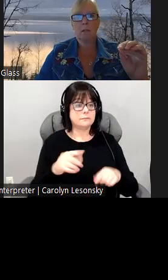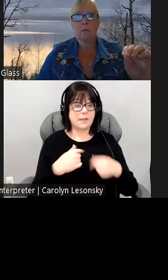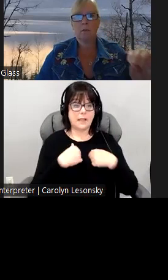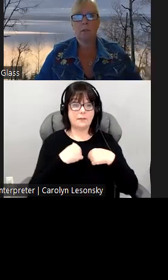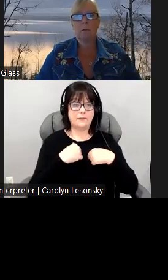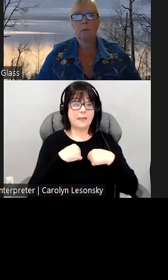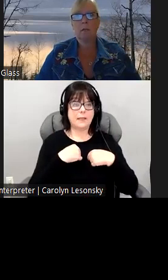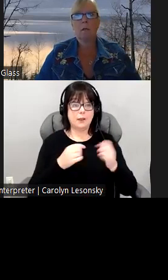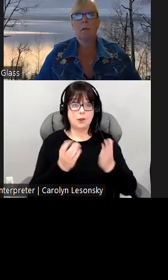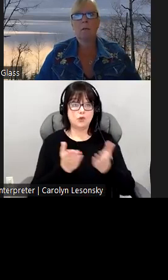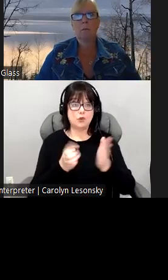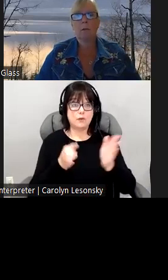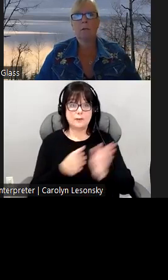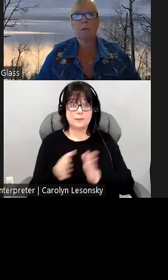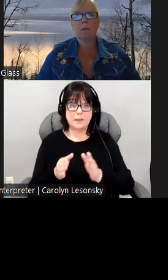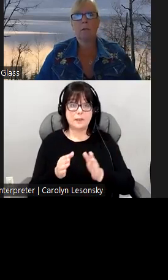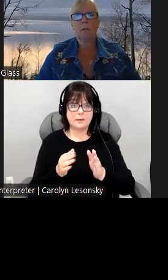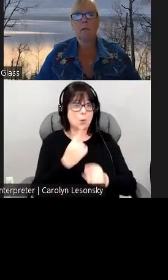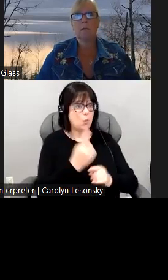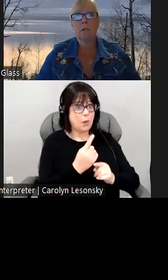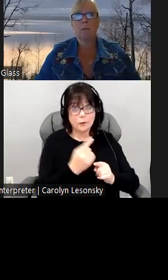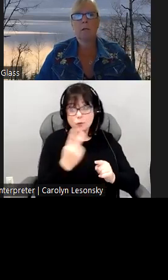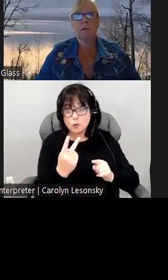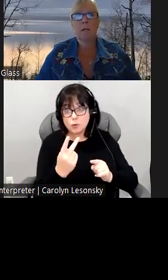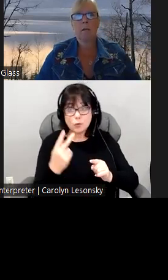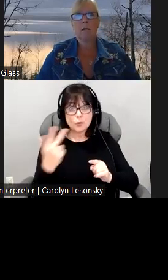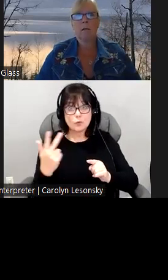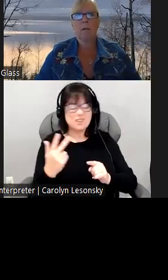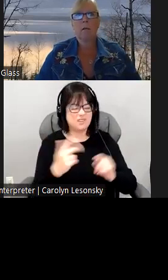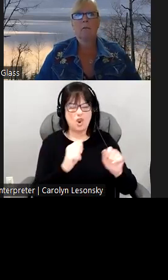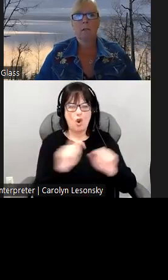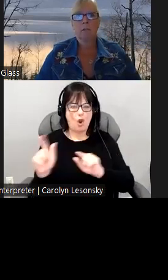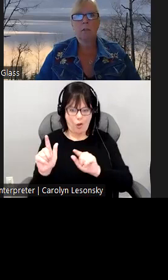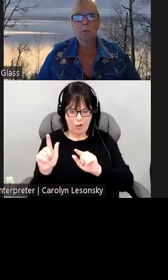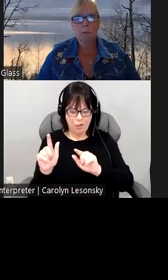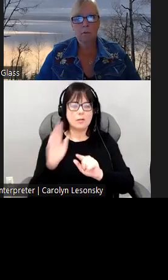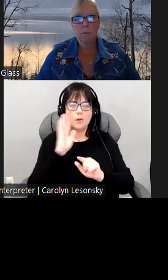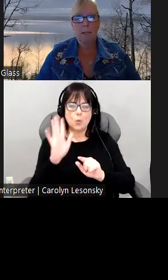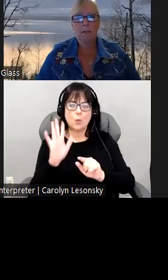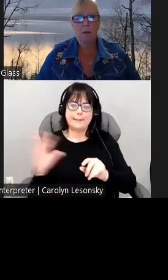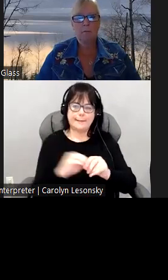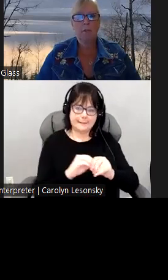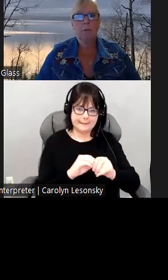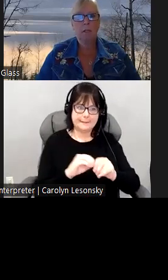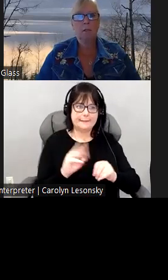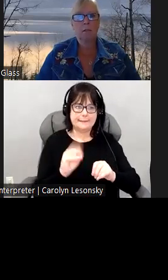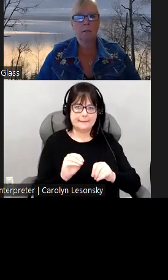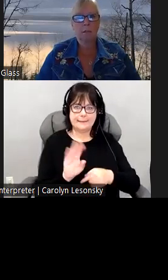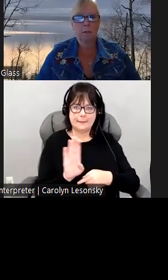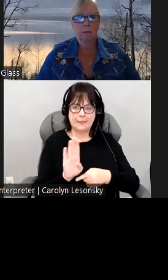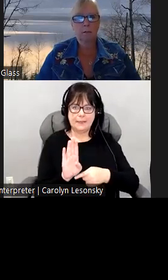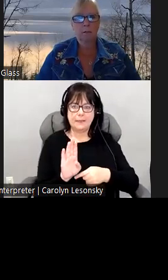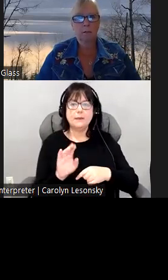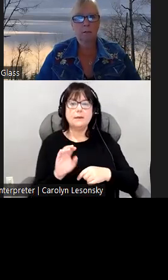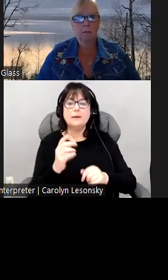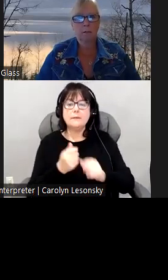counted individually. So the report is generating data for individual service plans, not for unique